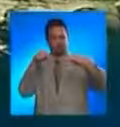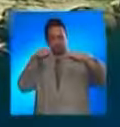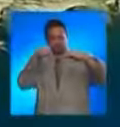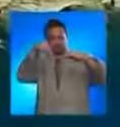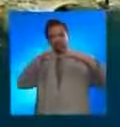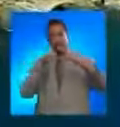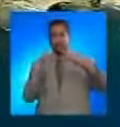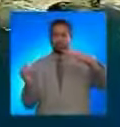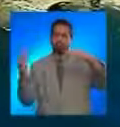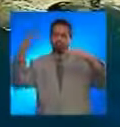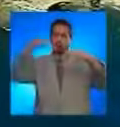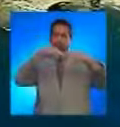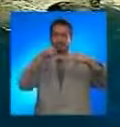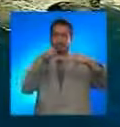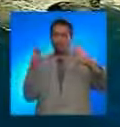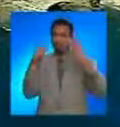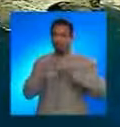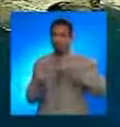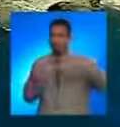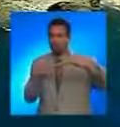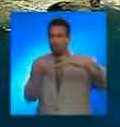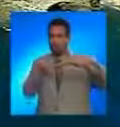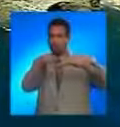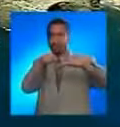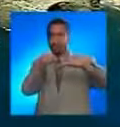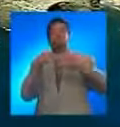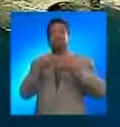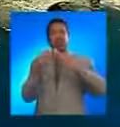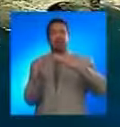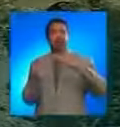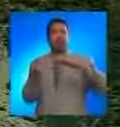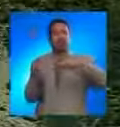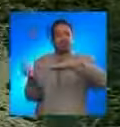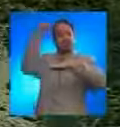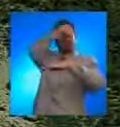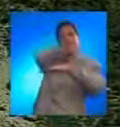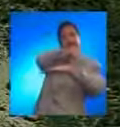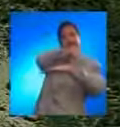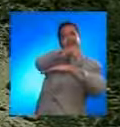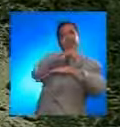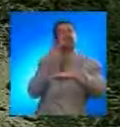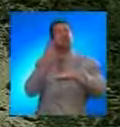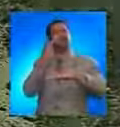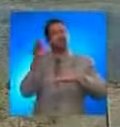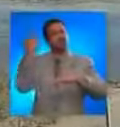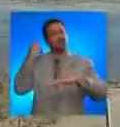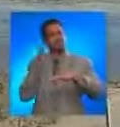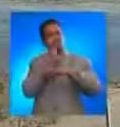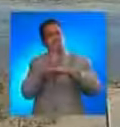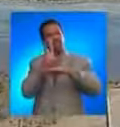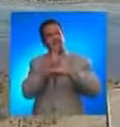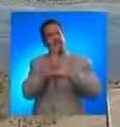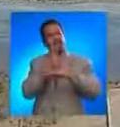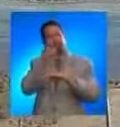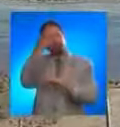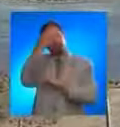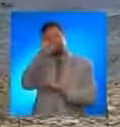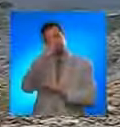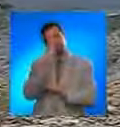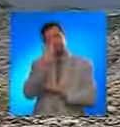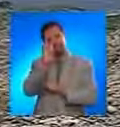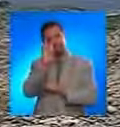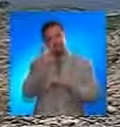don't take place on the side of the island where the tsunami strikes, but on the opposite side. This behavior was observed in Vieques